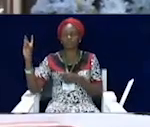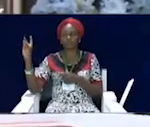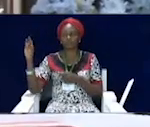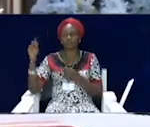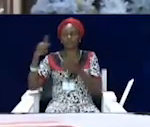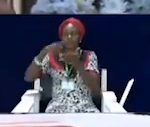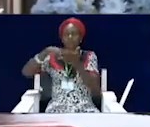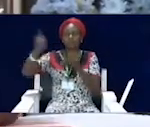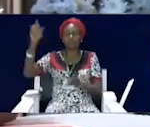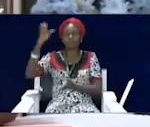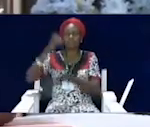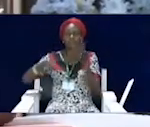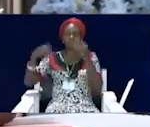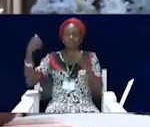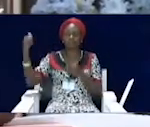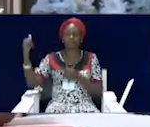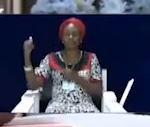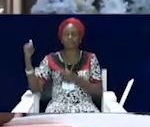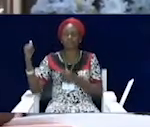Mark 10,